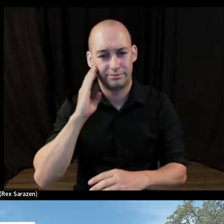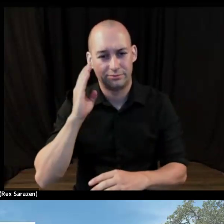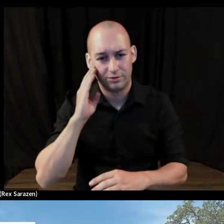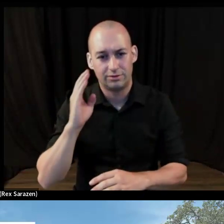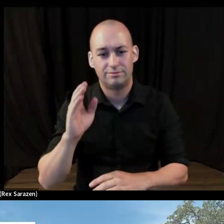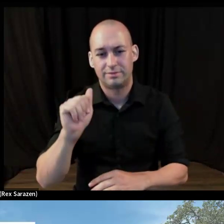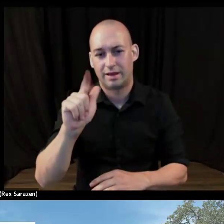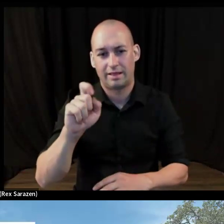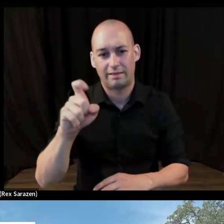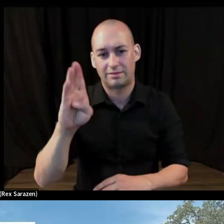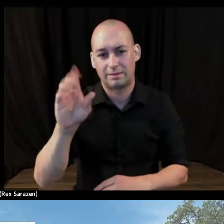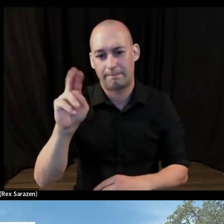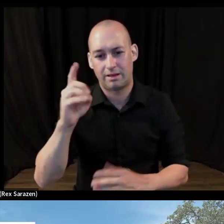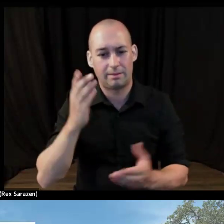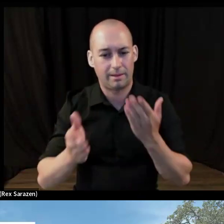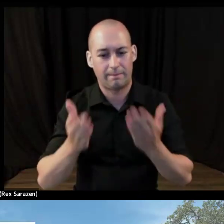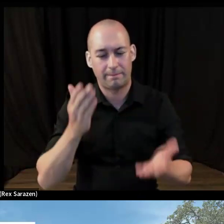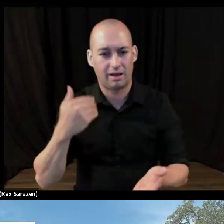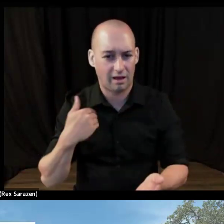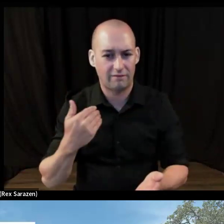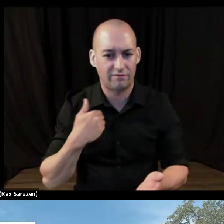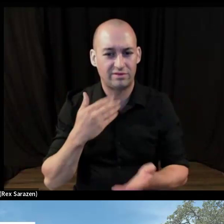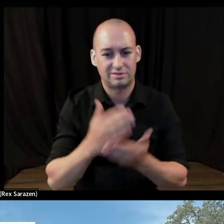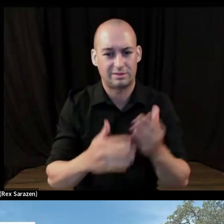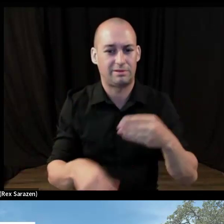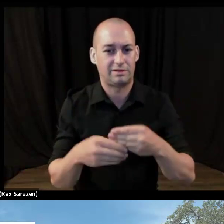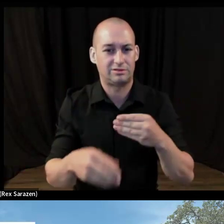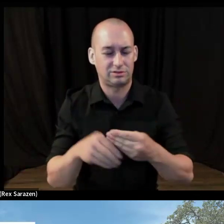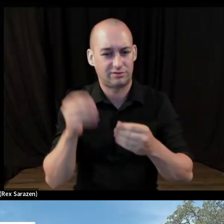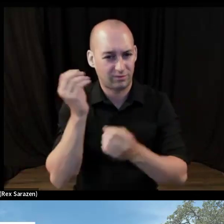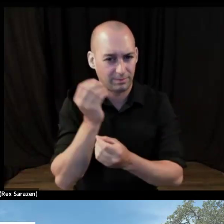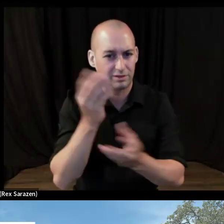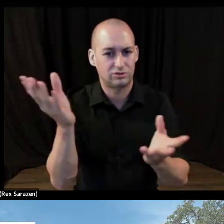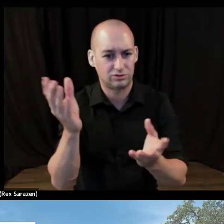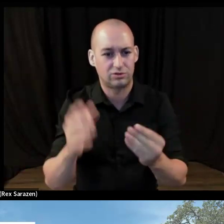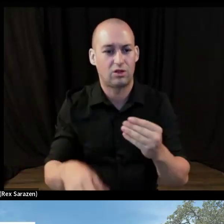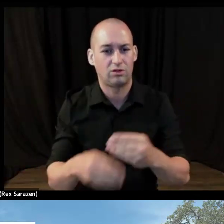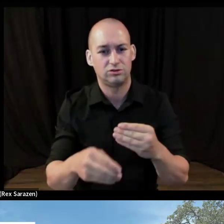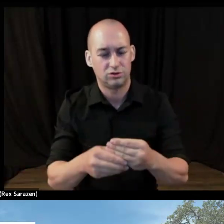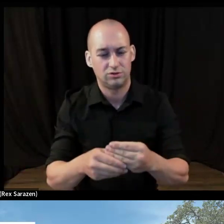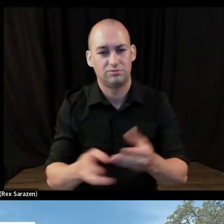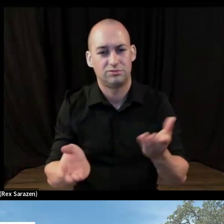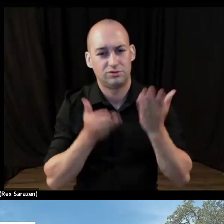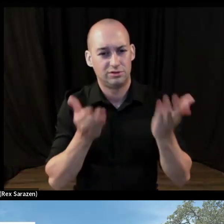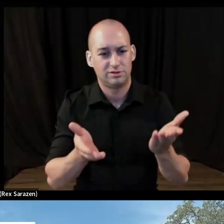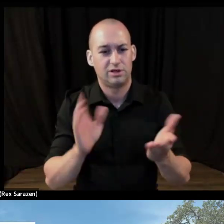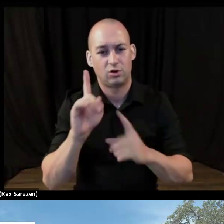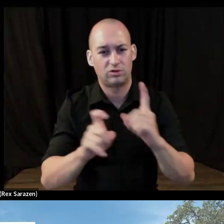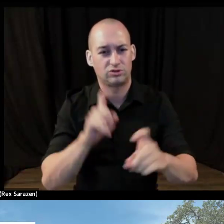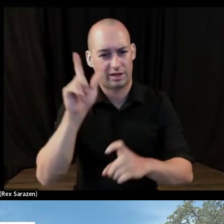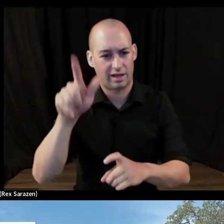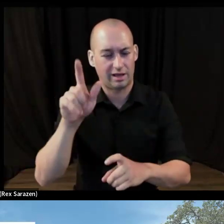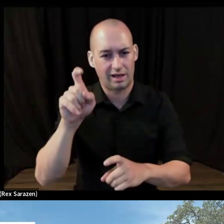Alex Bond may have some additional insights, and I would also suggest that that question be asked of